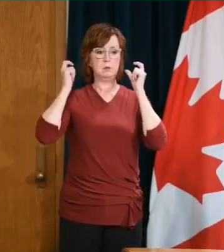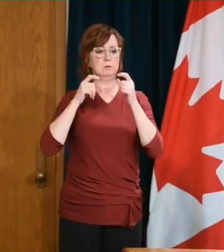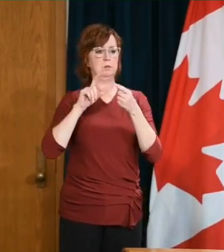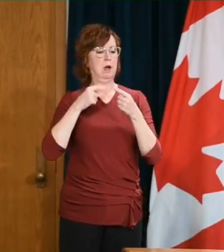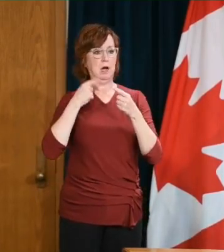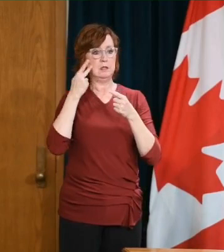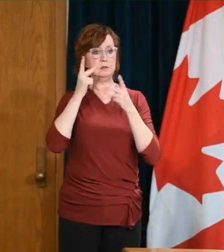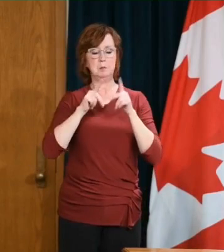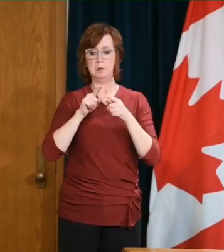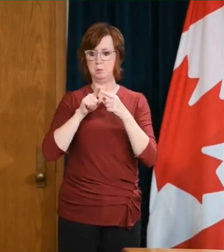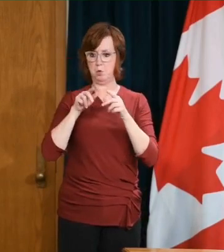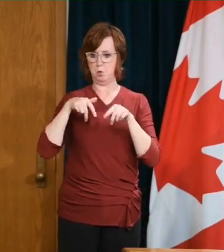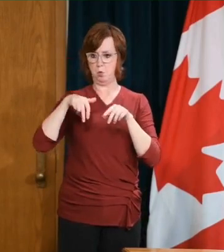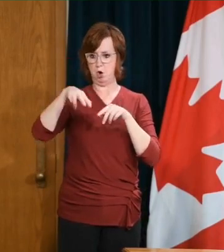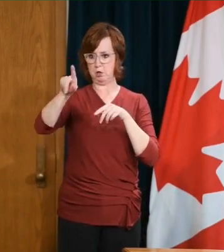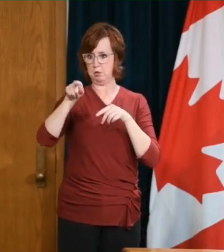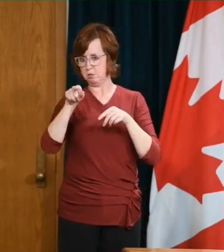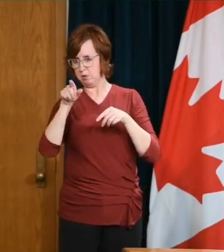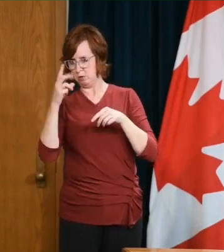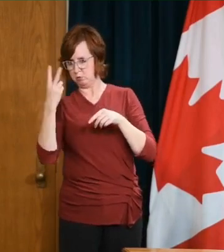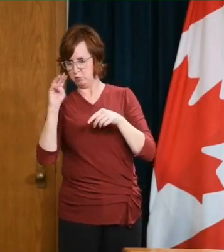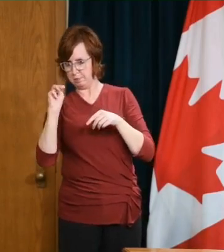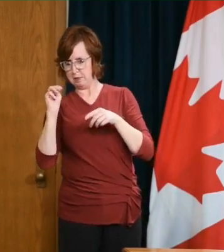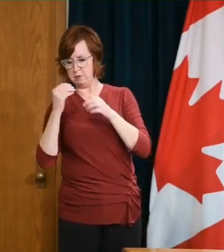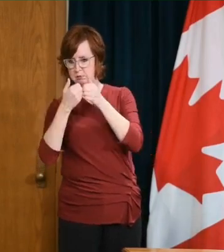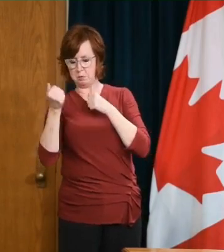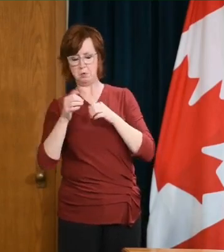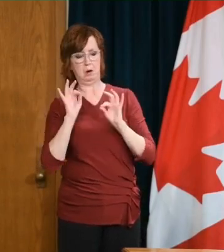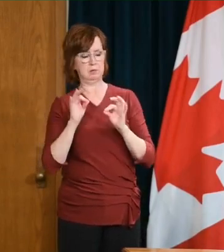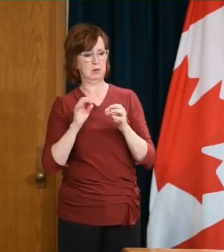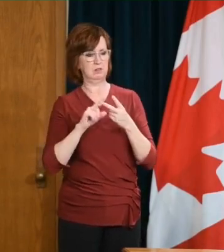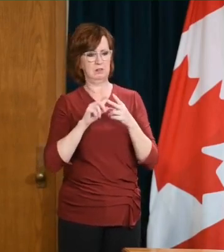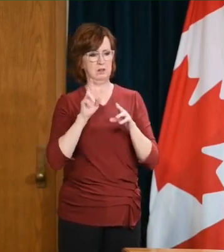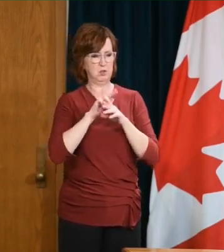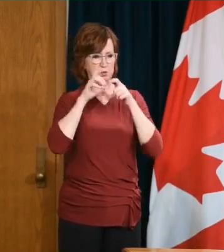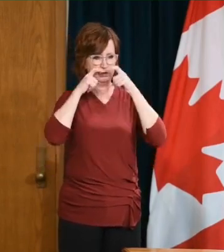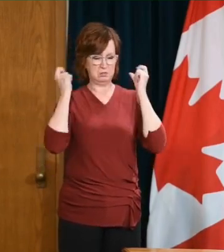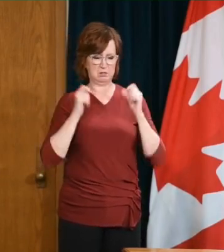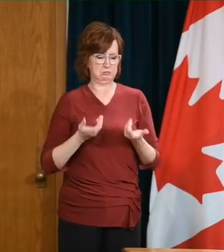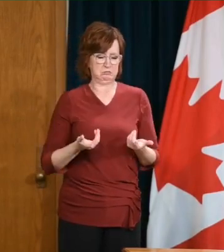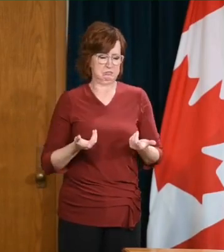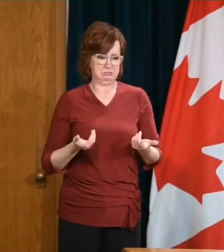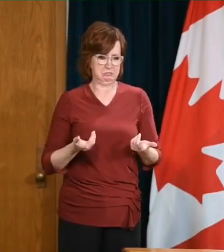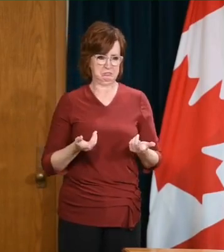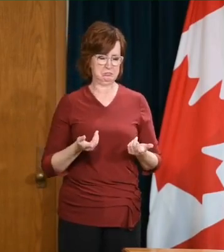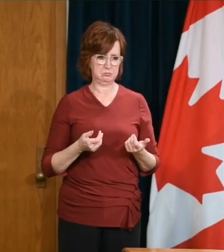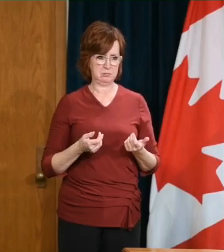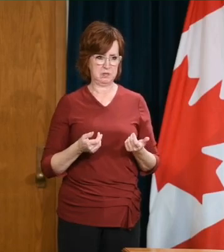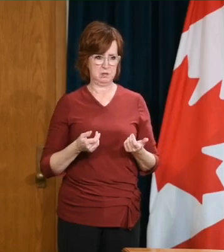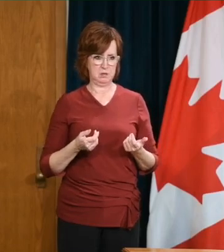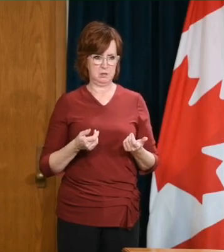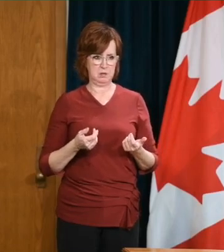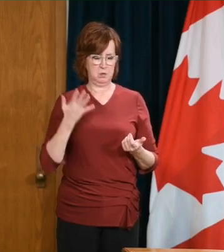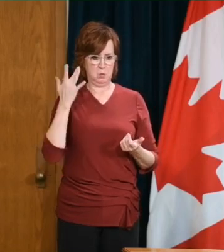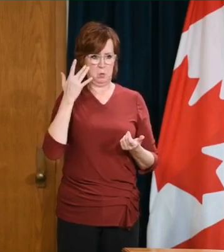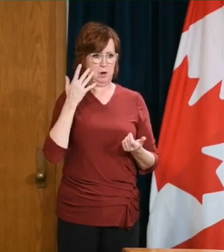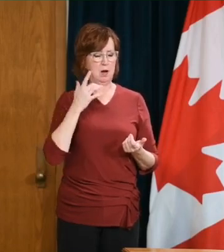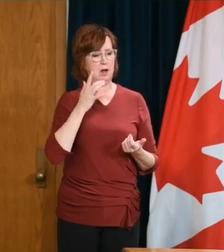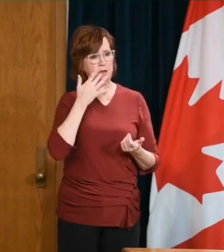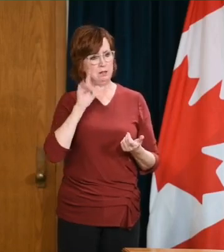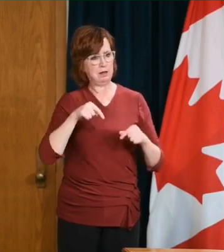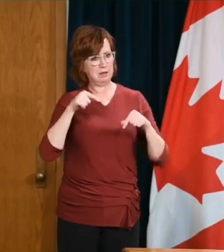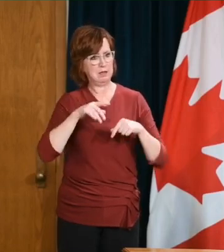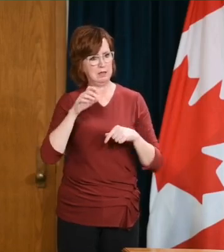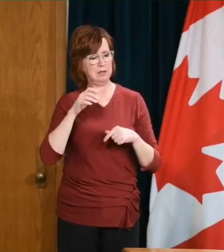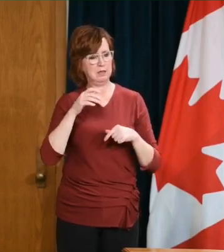2-meter separation, mask use will not make a difference in our setting, which is, we have abundant open